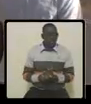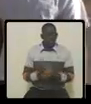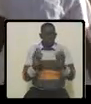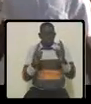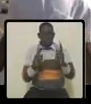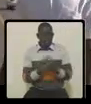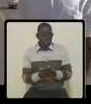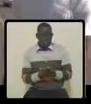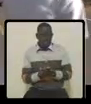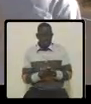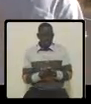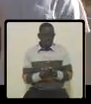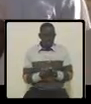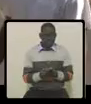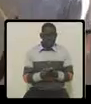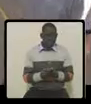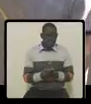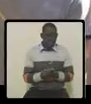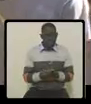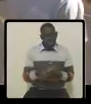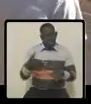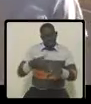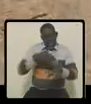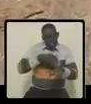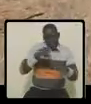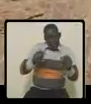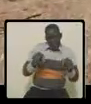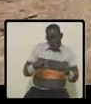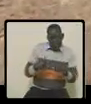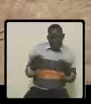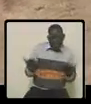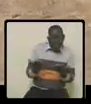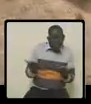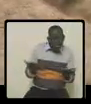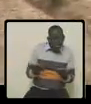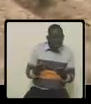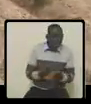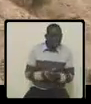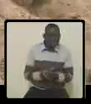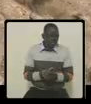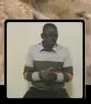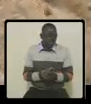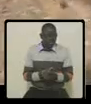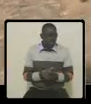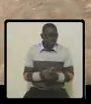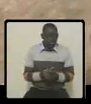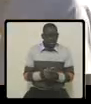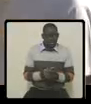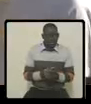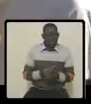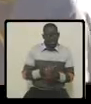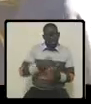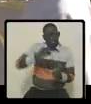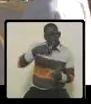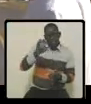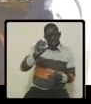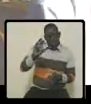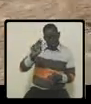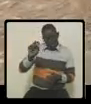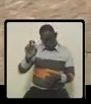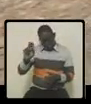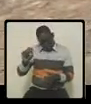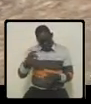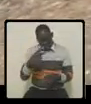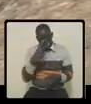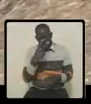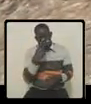Okay, Are here we we there? are. Here we are. Here we are. Dude, we're in the middle of nowhere. Jason, come on. Look in